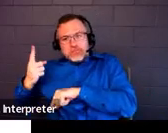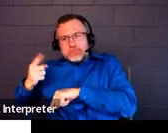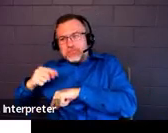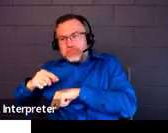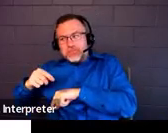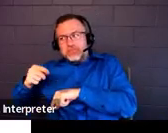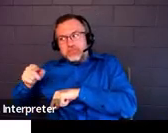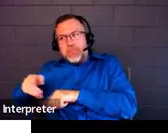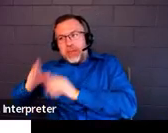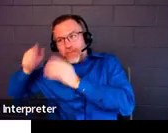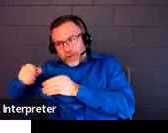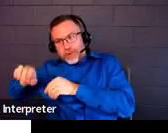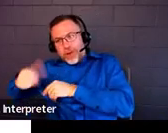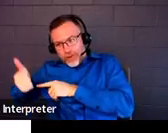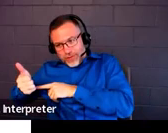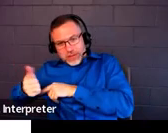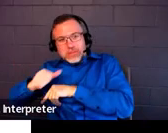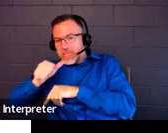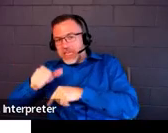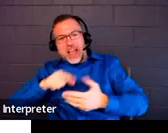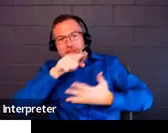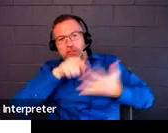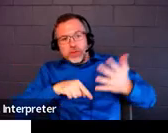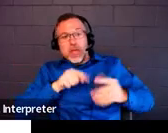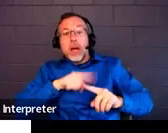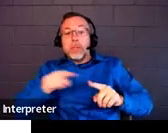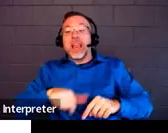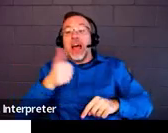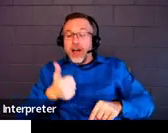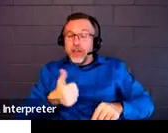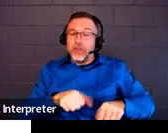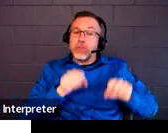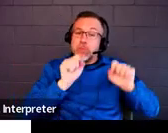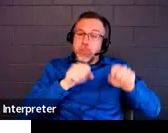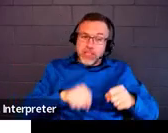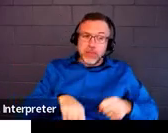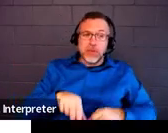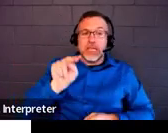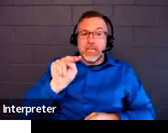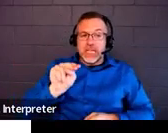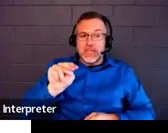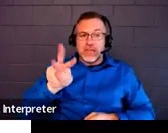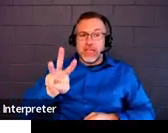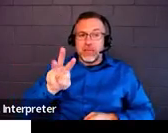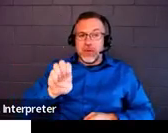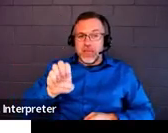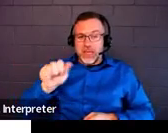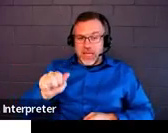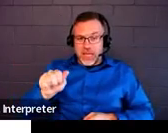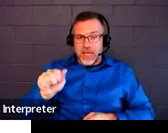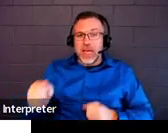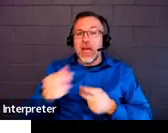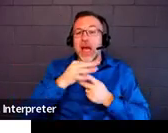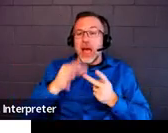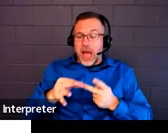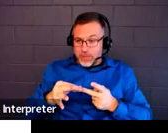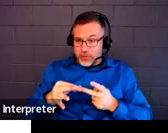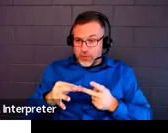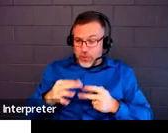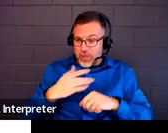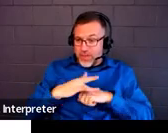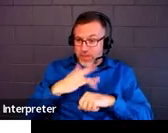take the alternate. So that is the NUIA, and the window for that Oh, the optional window is actually open right